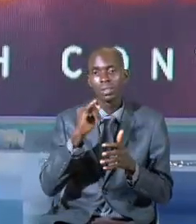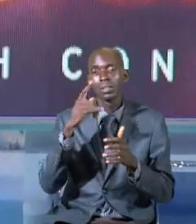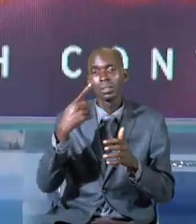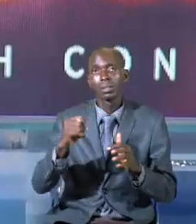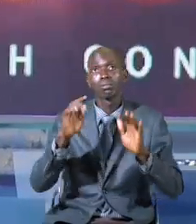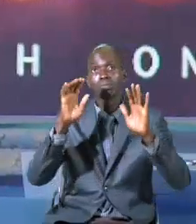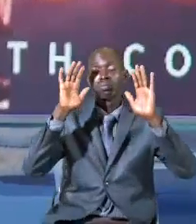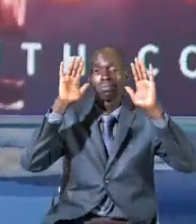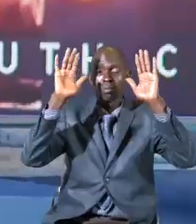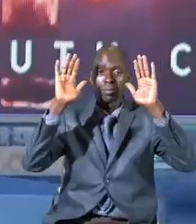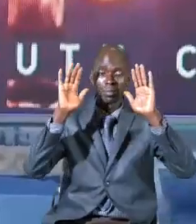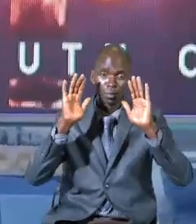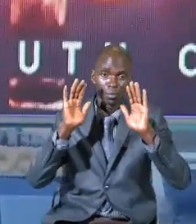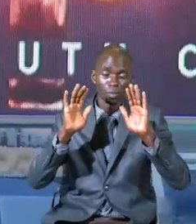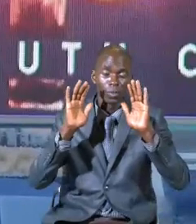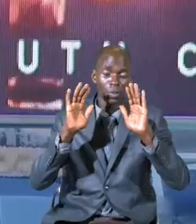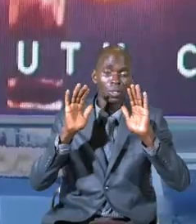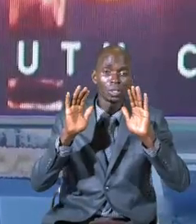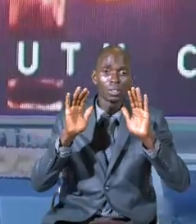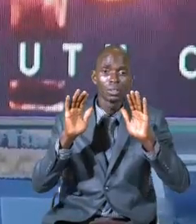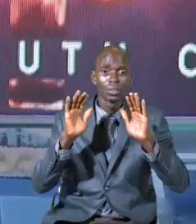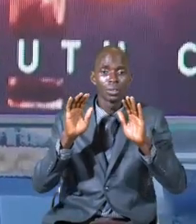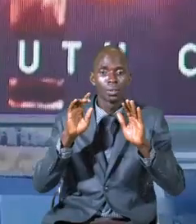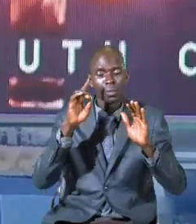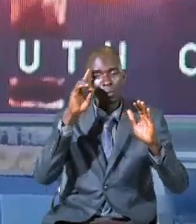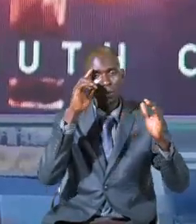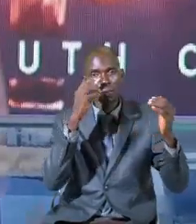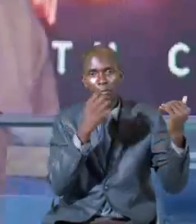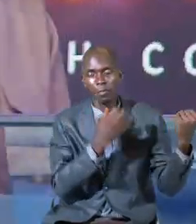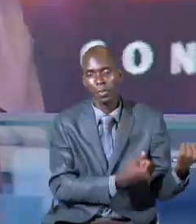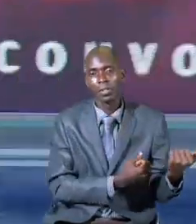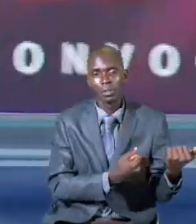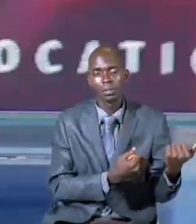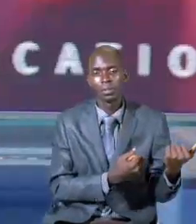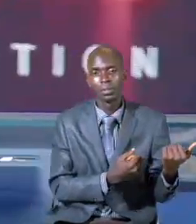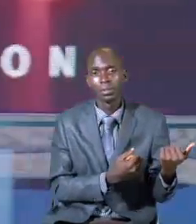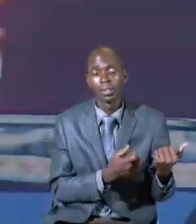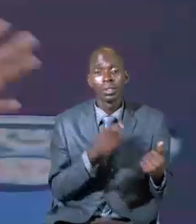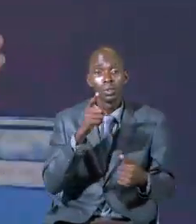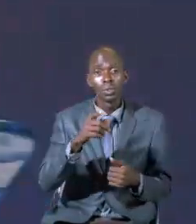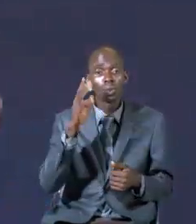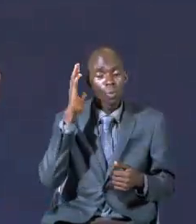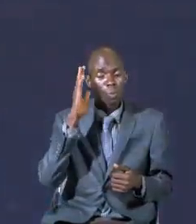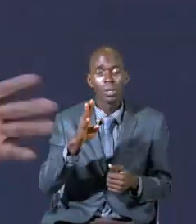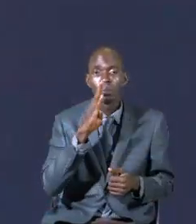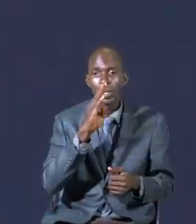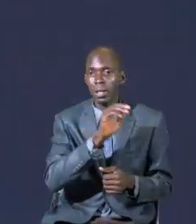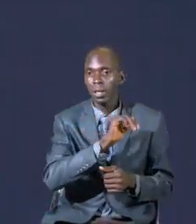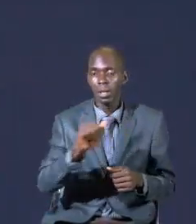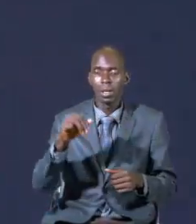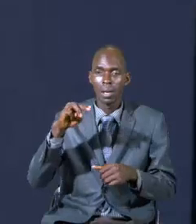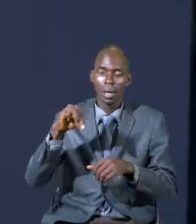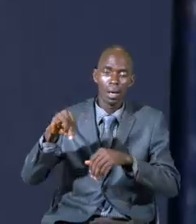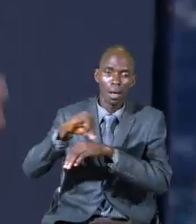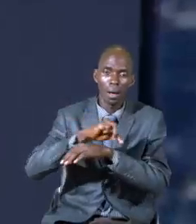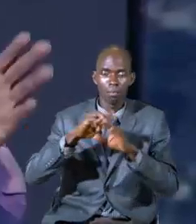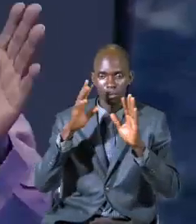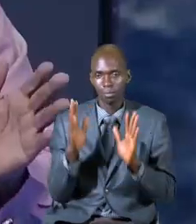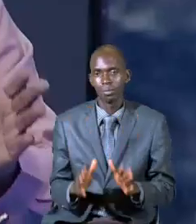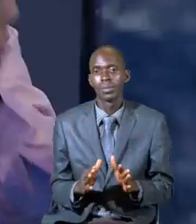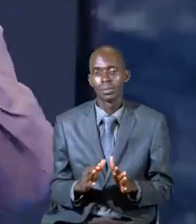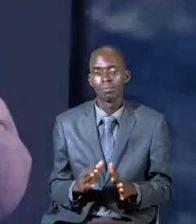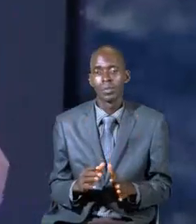thorough mastery. You will be a master. You will be a conqueror. You